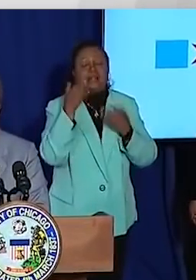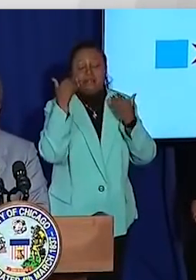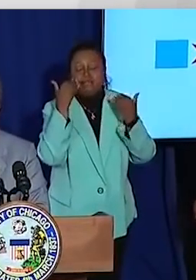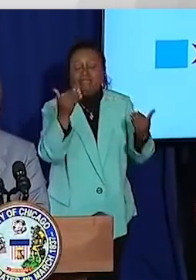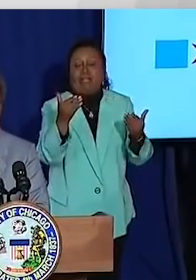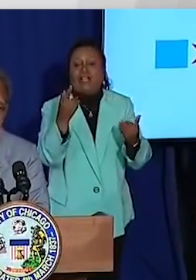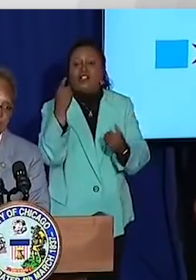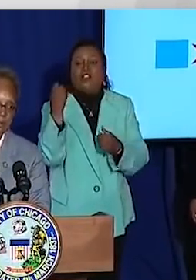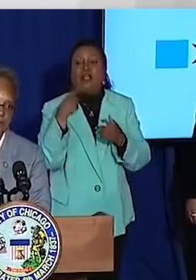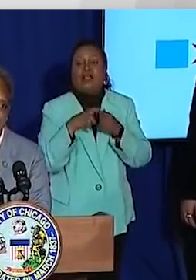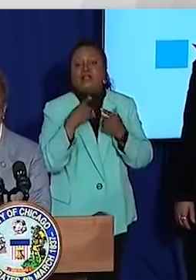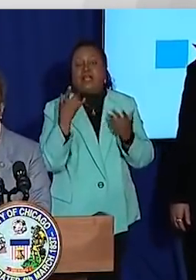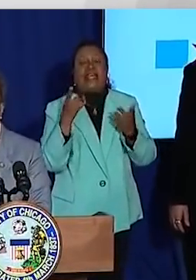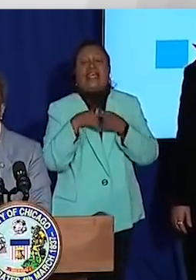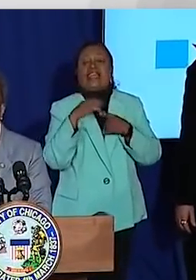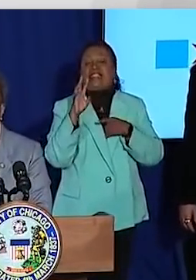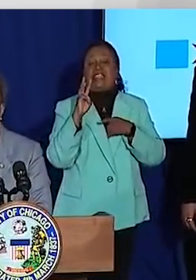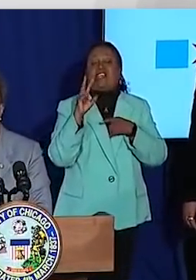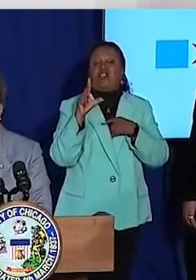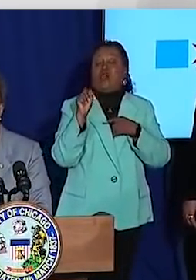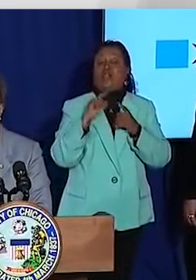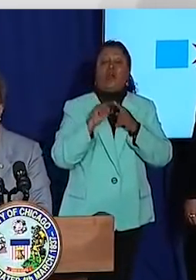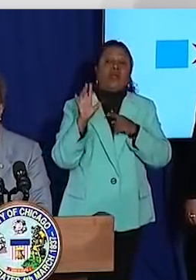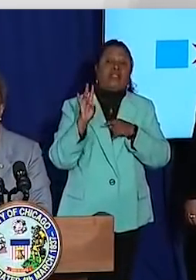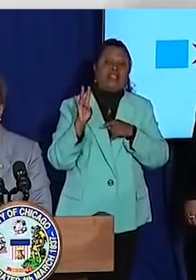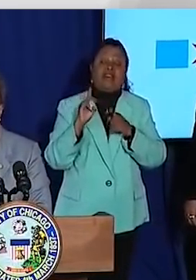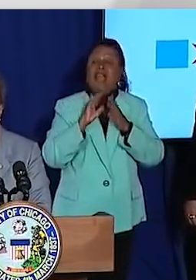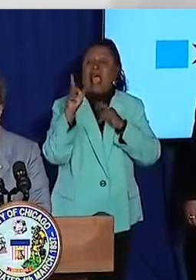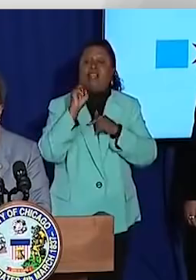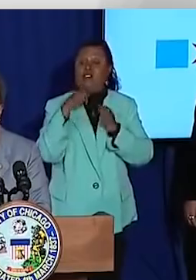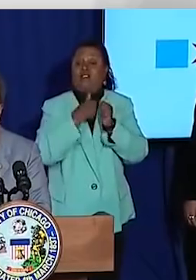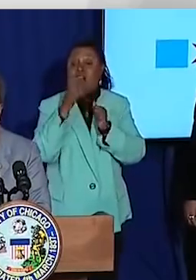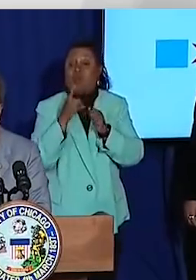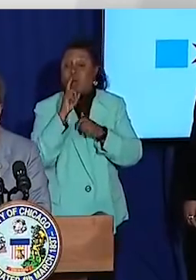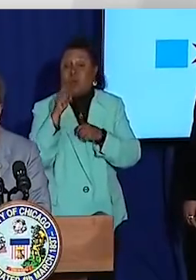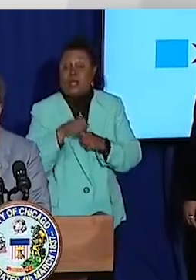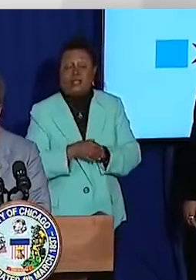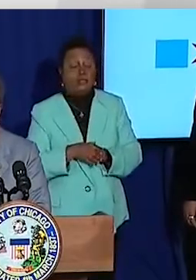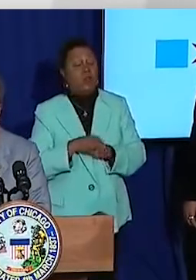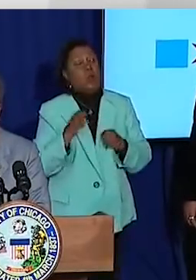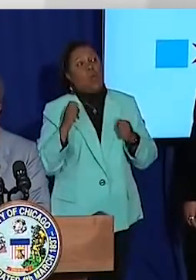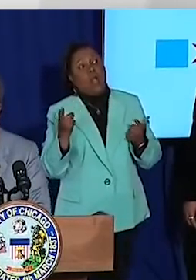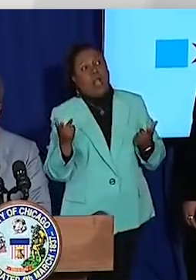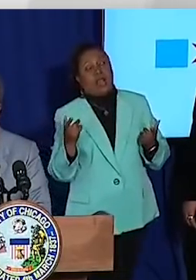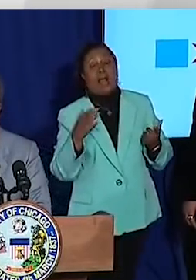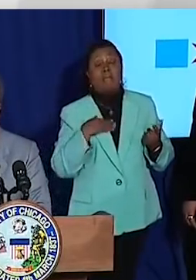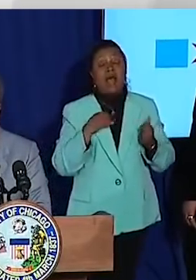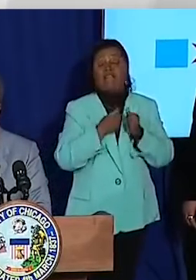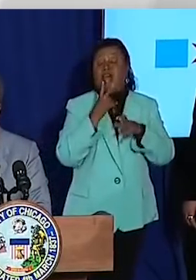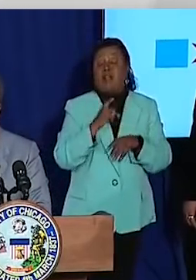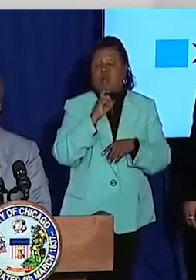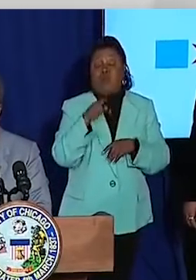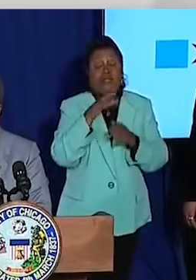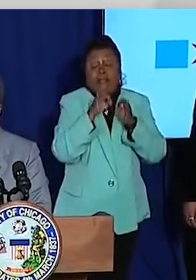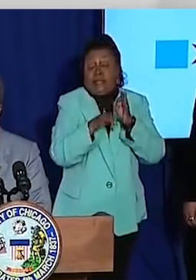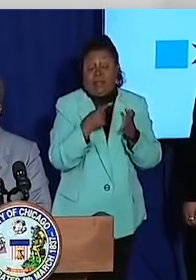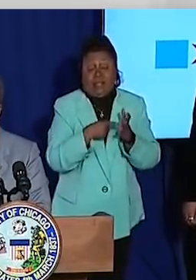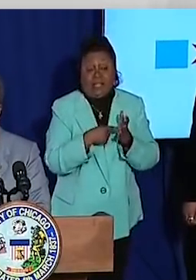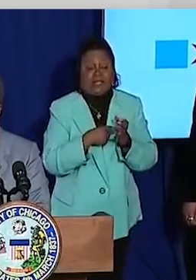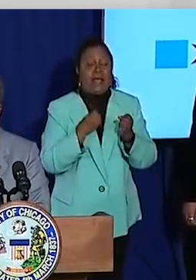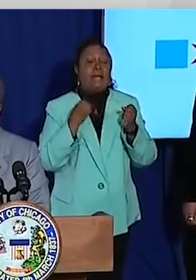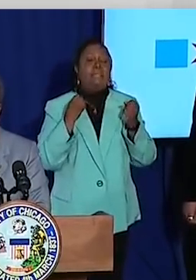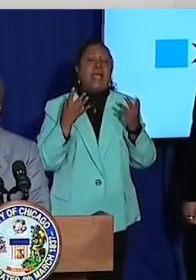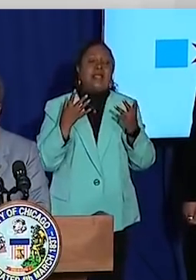Please, sir, it's 6:30 going on 7. Ask your follow-up question. Well, my follow-up question is simply this.